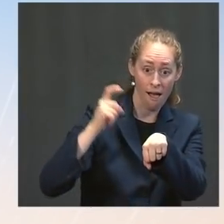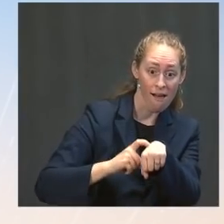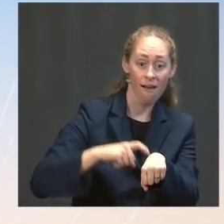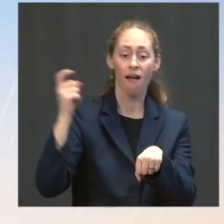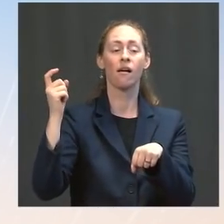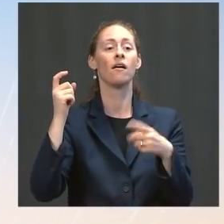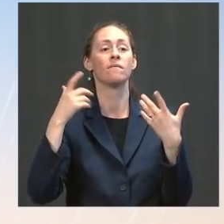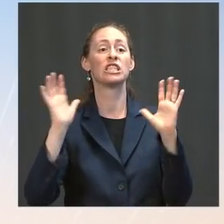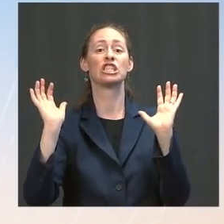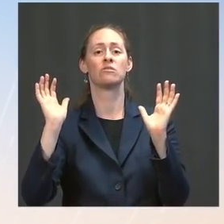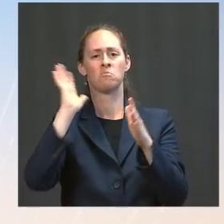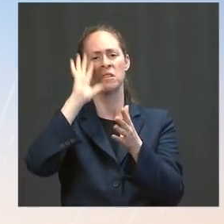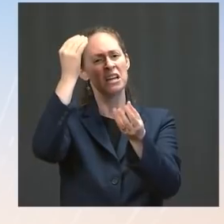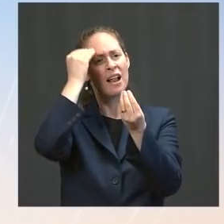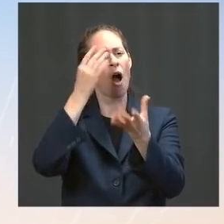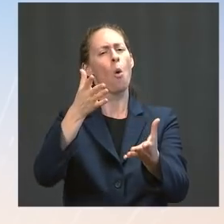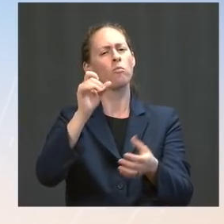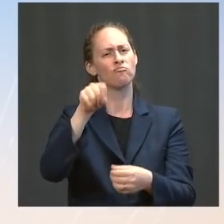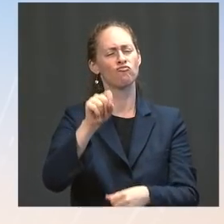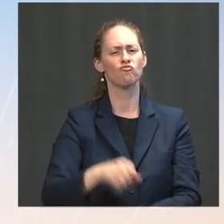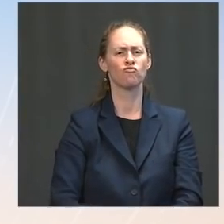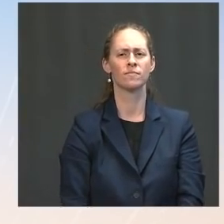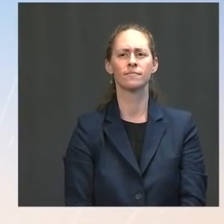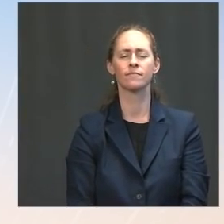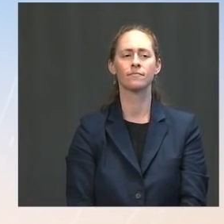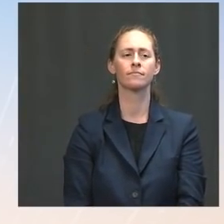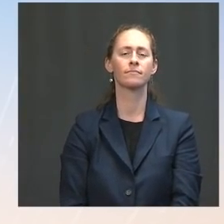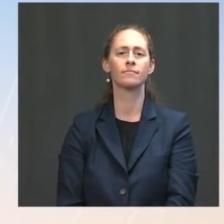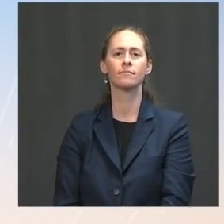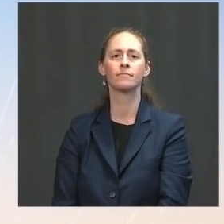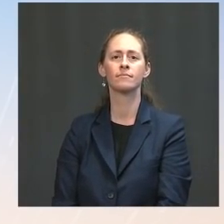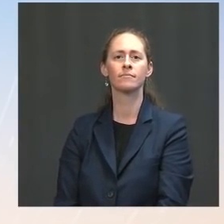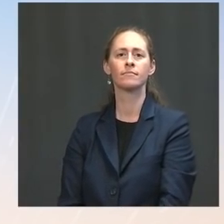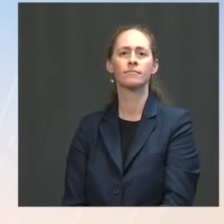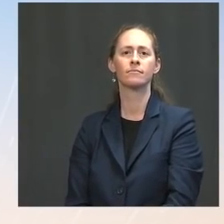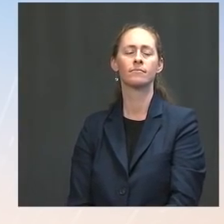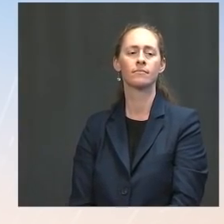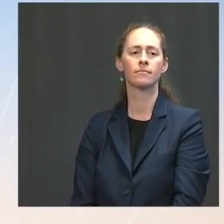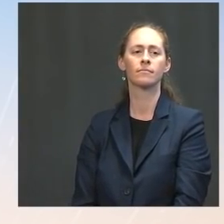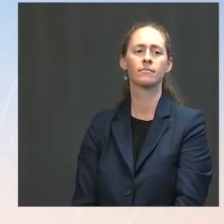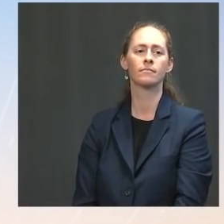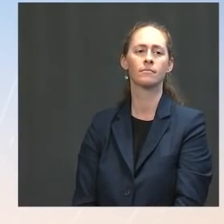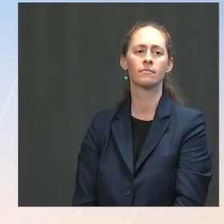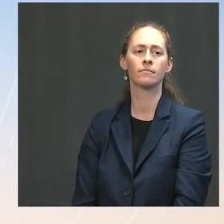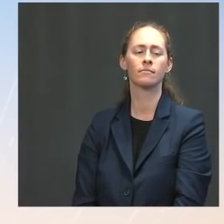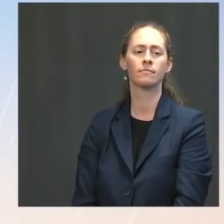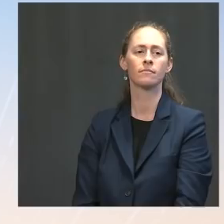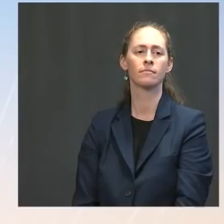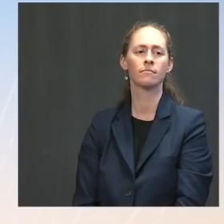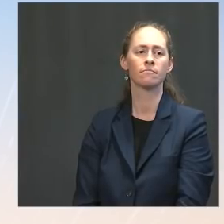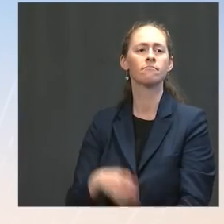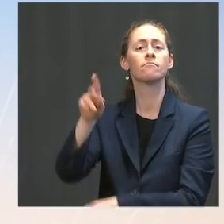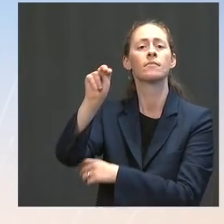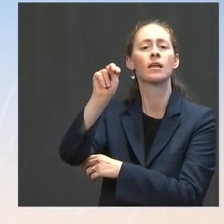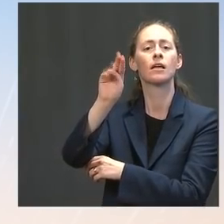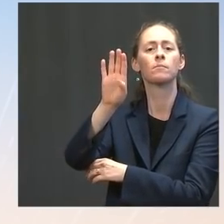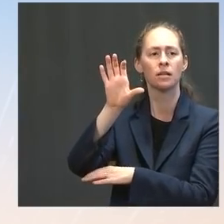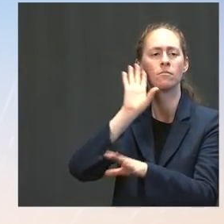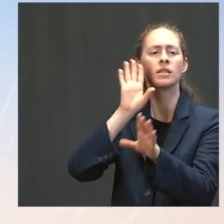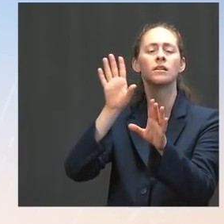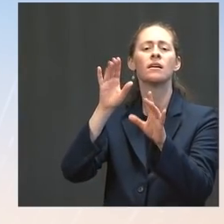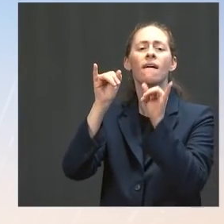those 80,000 how many are SIV eligible applicants, right? Some may just be those who wanted to evacuate the country, which is part of why I ask.